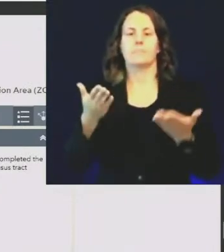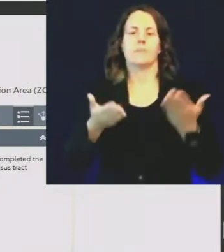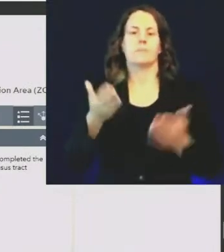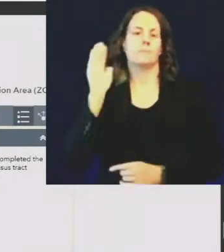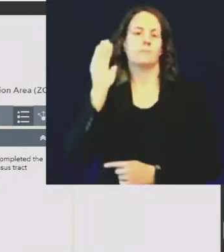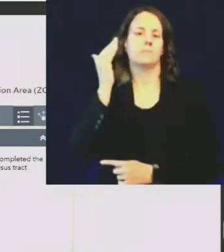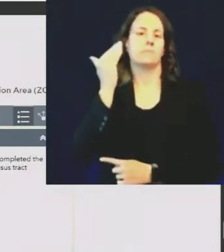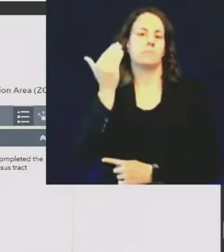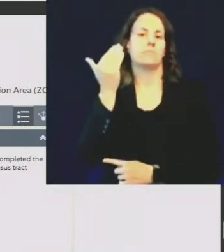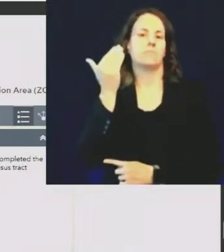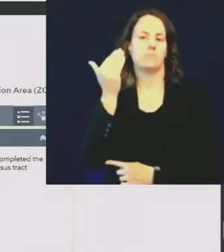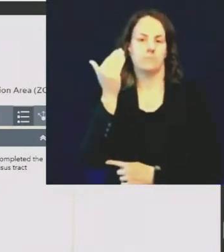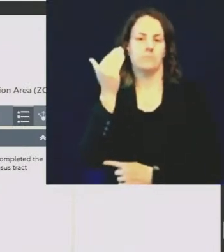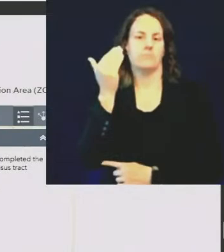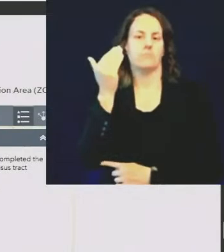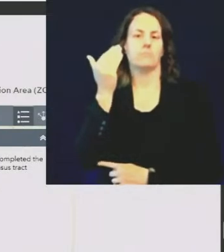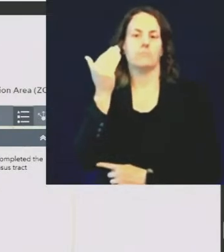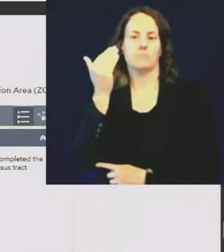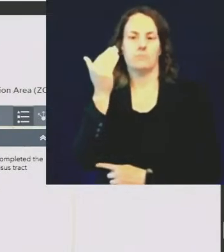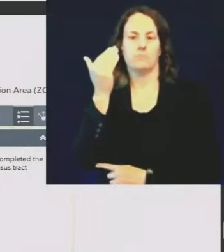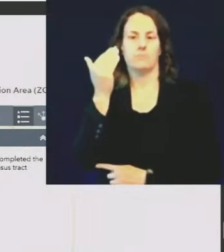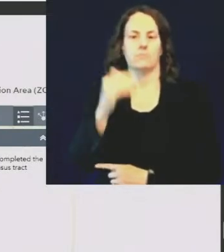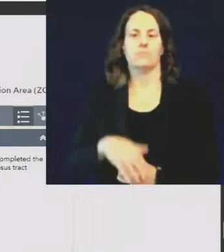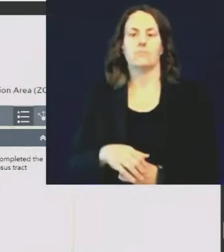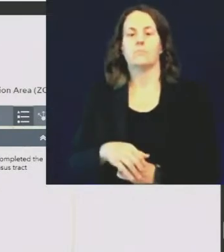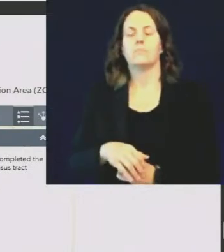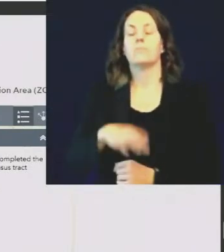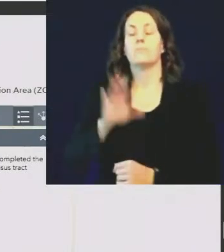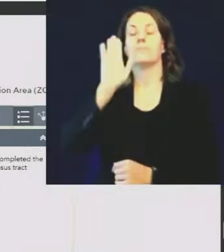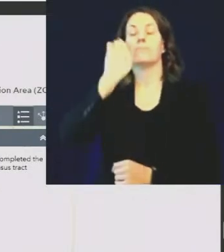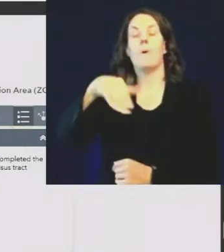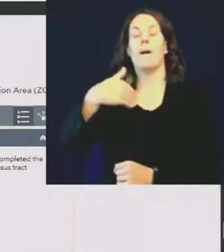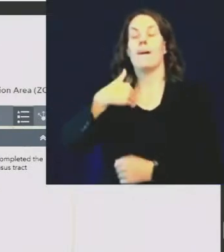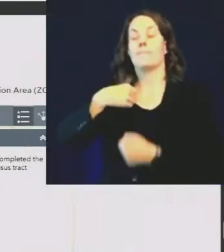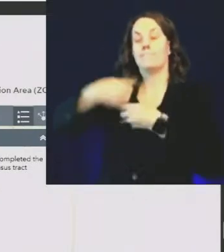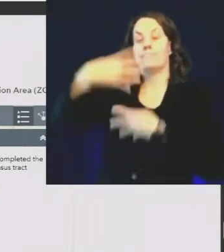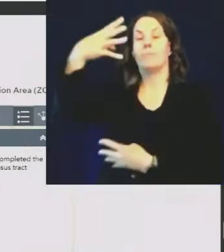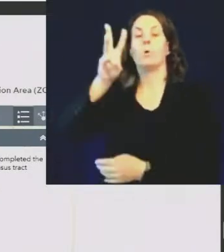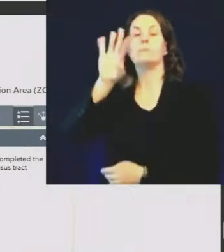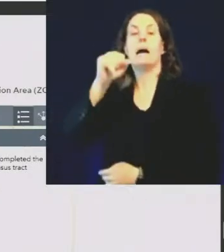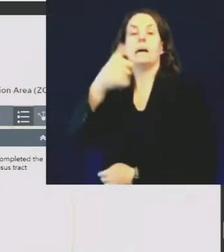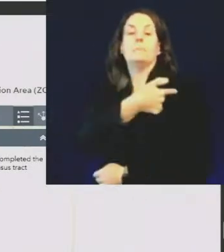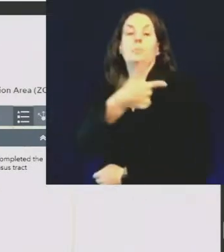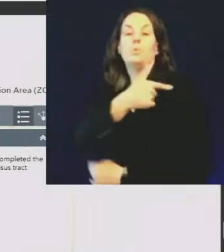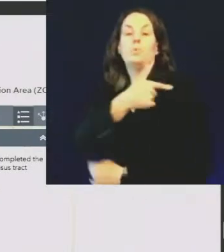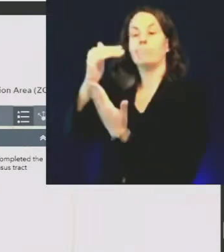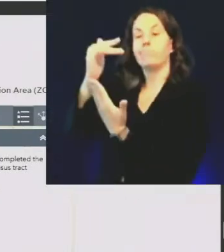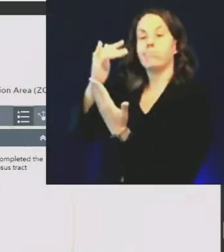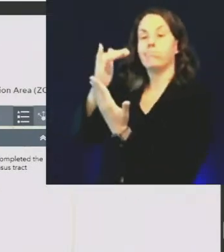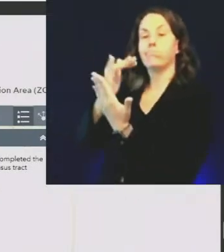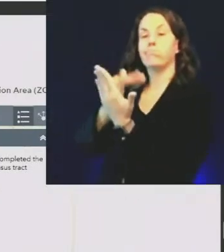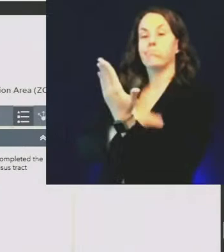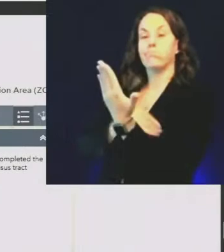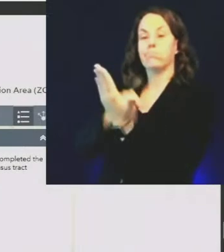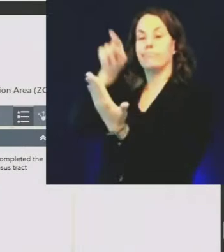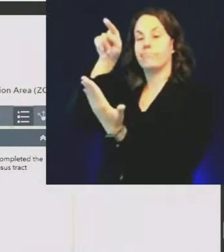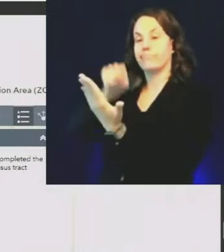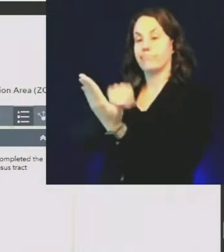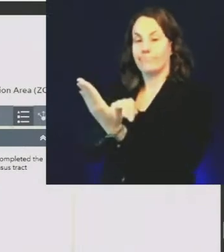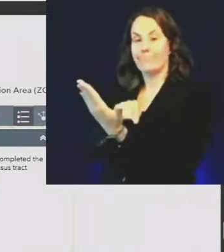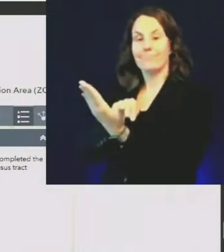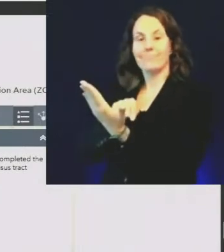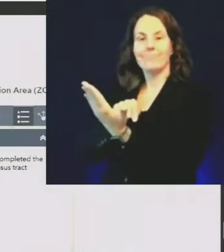the source of data for all of these maps, do not have addresses that are complete enough to be